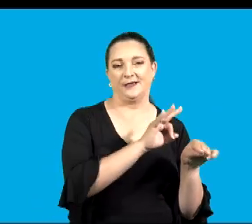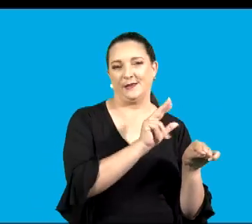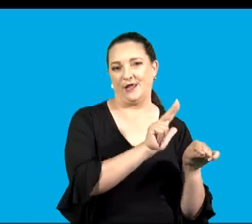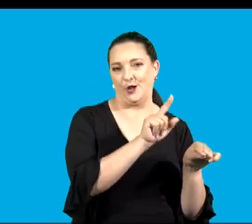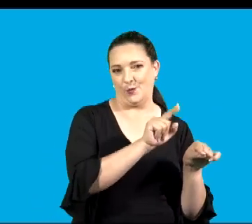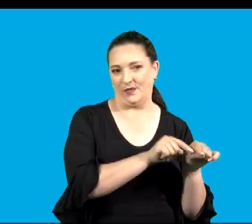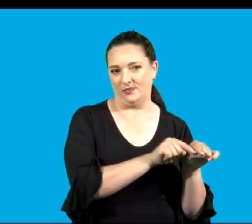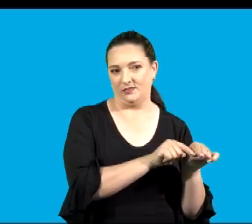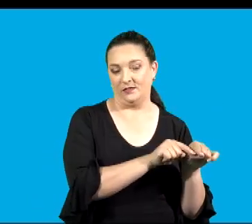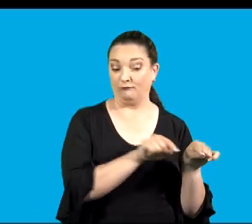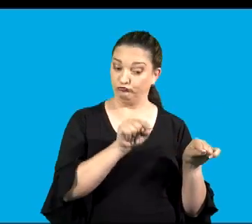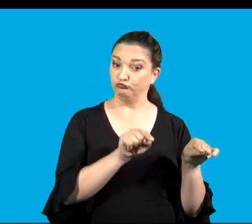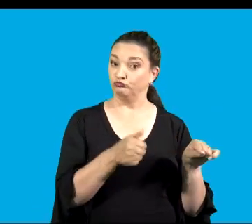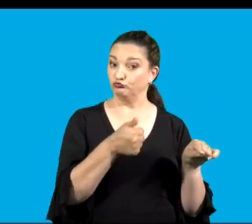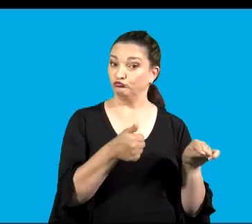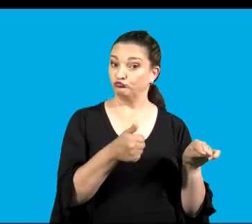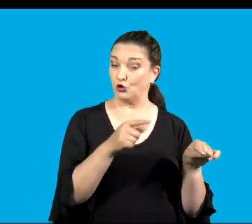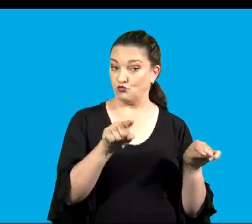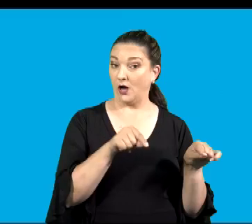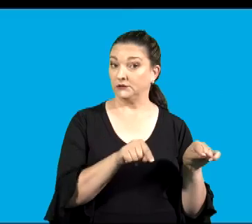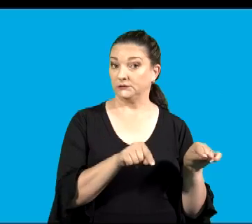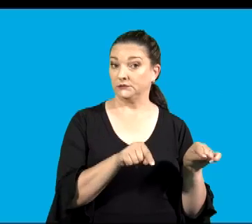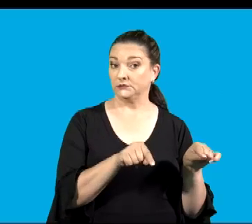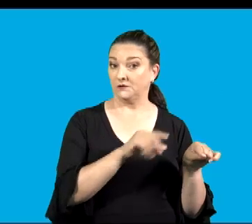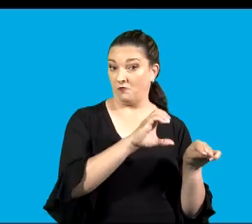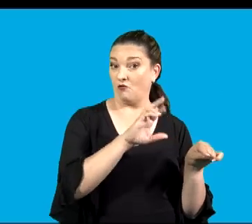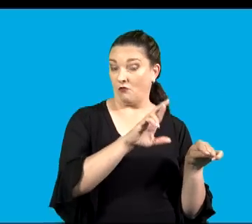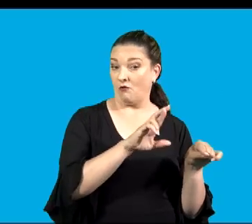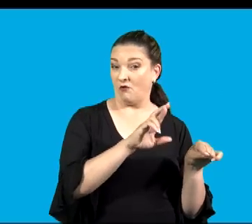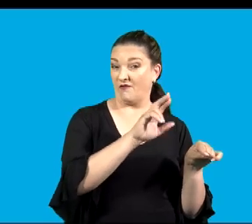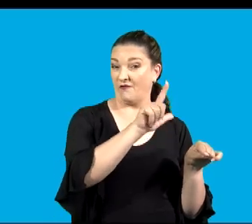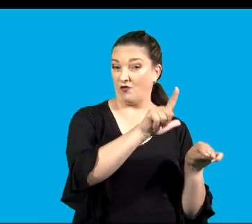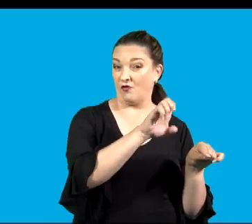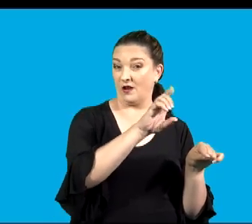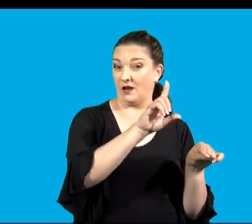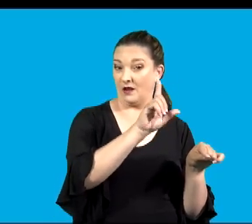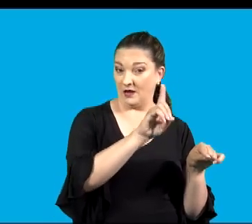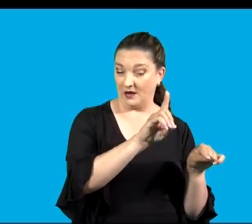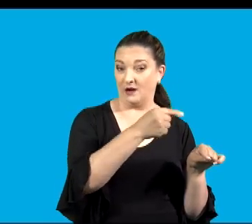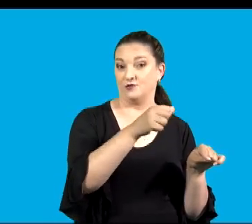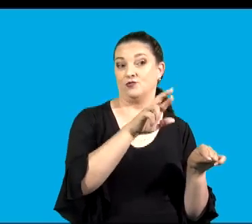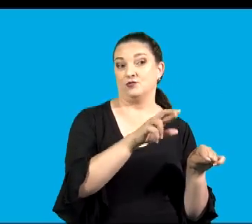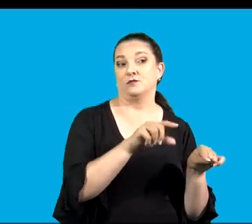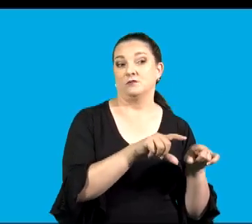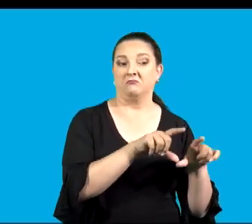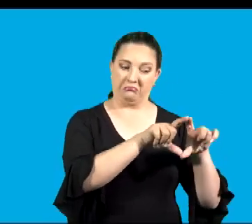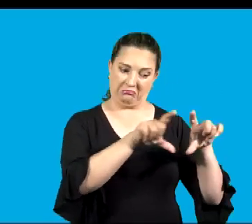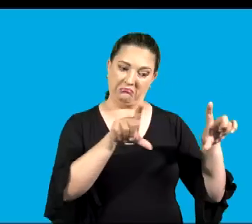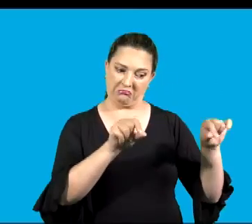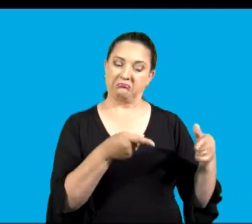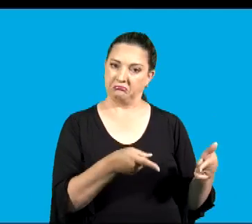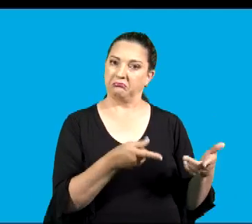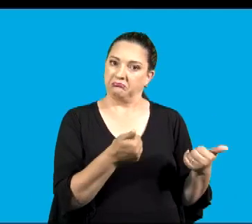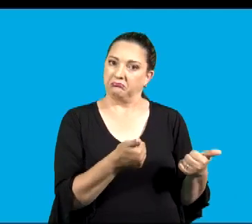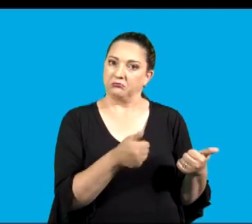3381, okay, was correctly recorded in the creditors ledger account. So here is the creditors ledger.